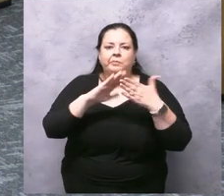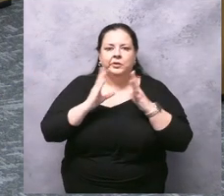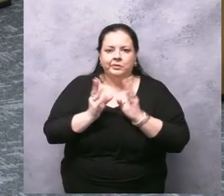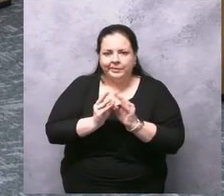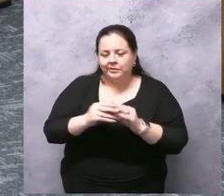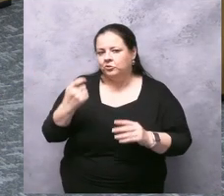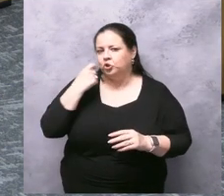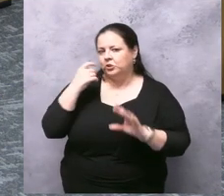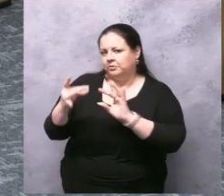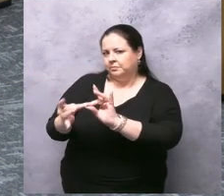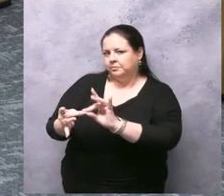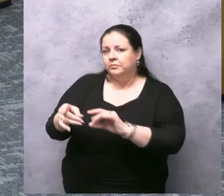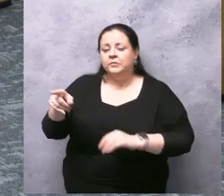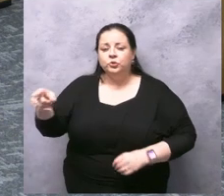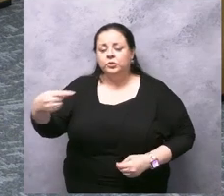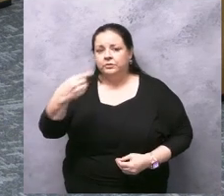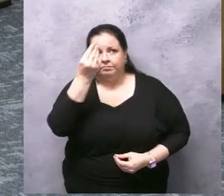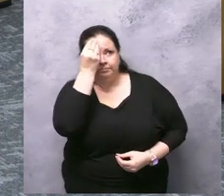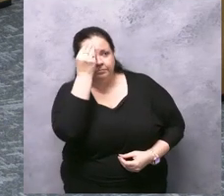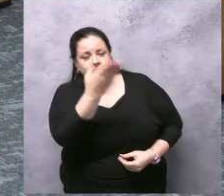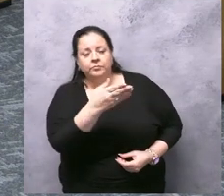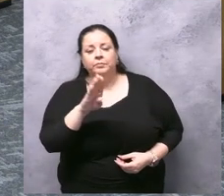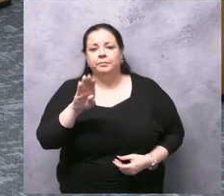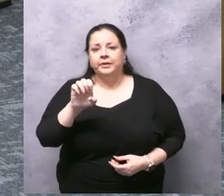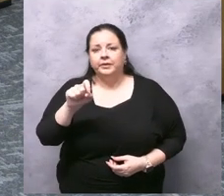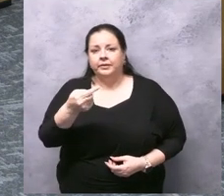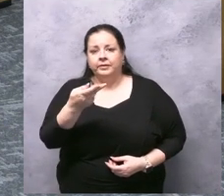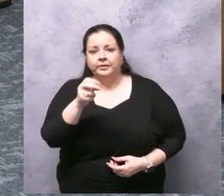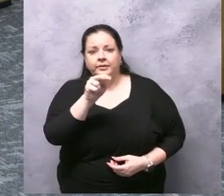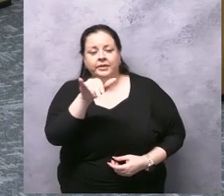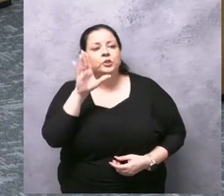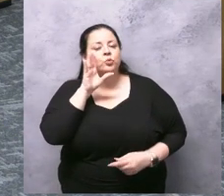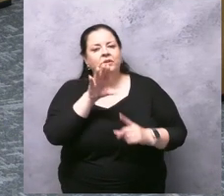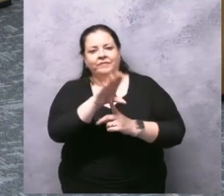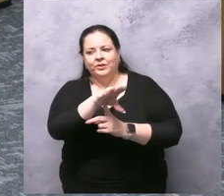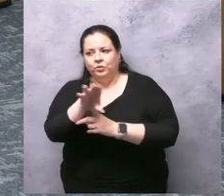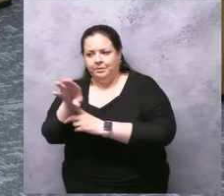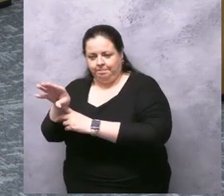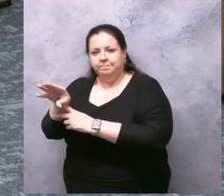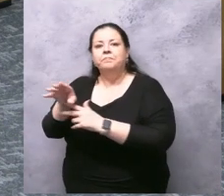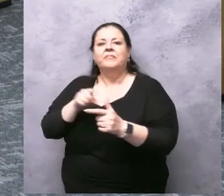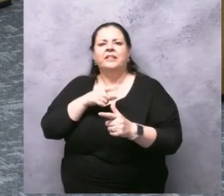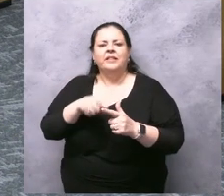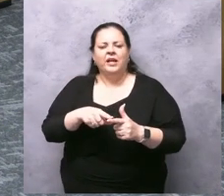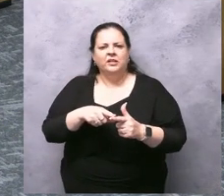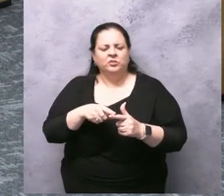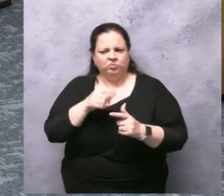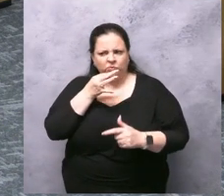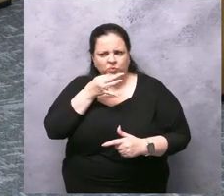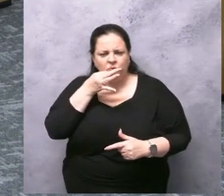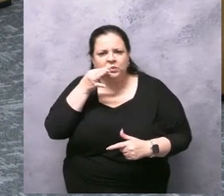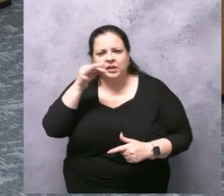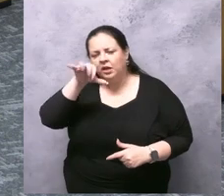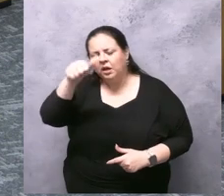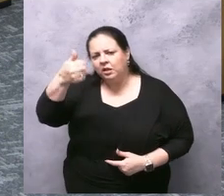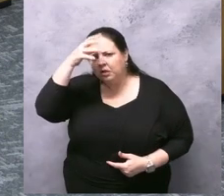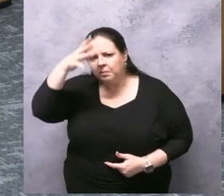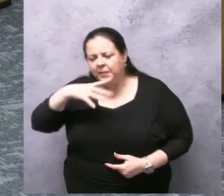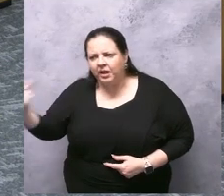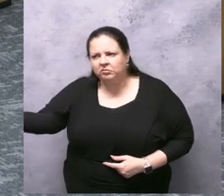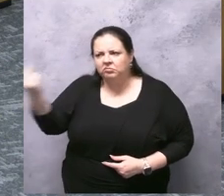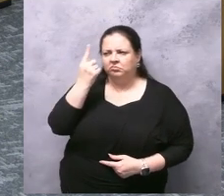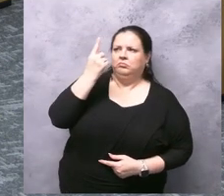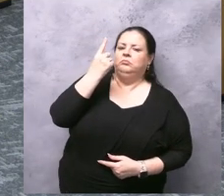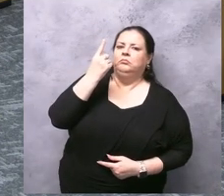spoke about. She let Bethany know that she was going to videotape the meeting. Not long after that, this same man approached her and got in her face and